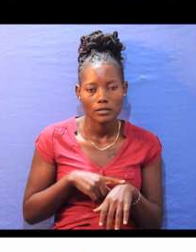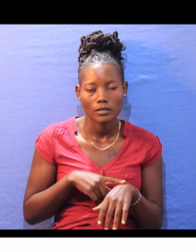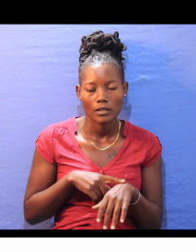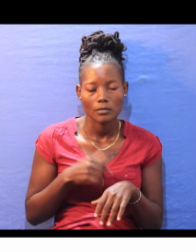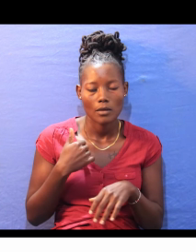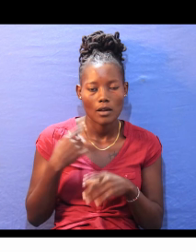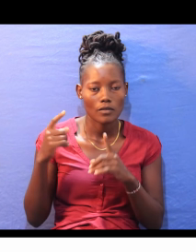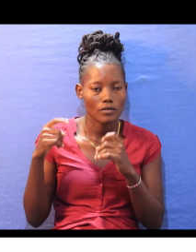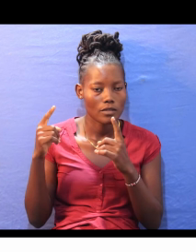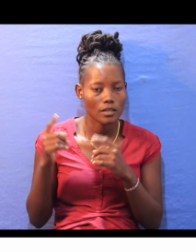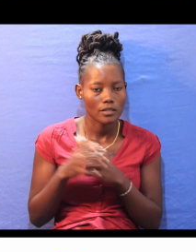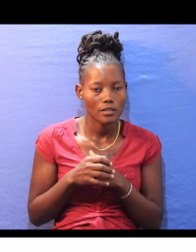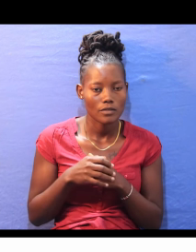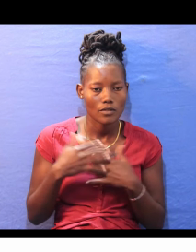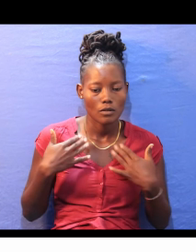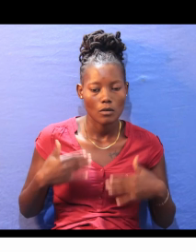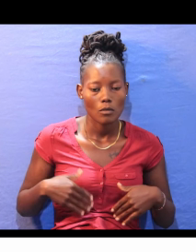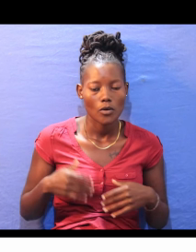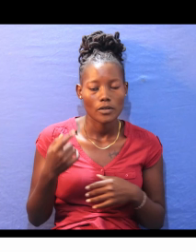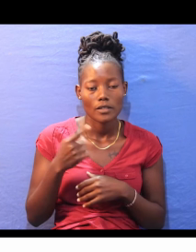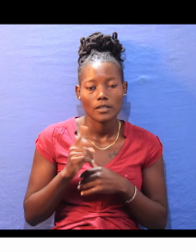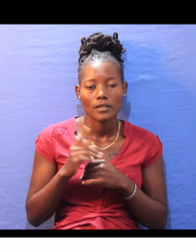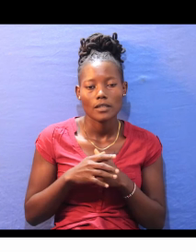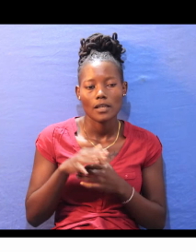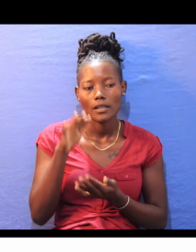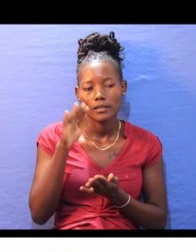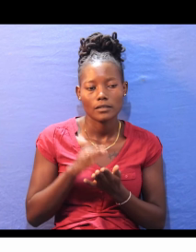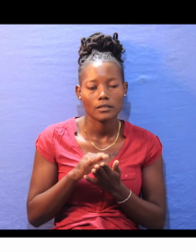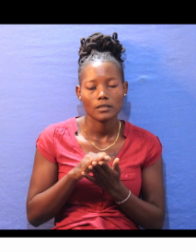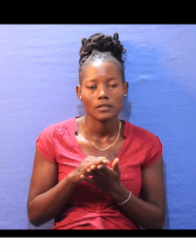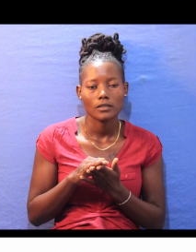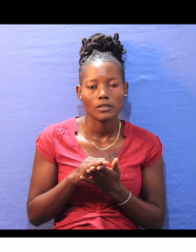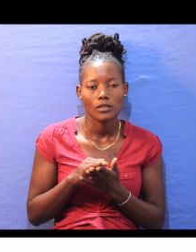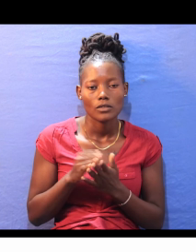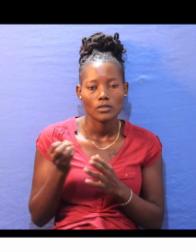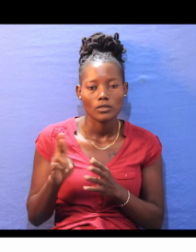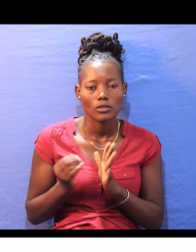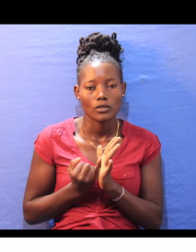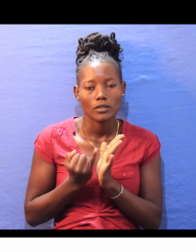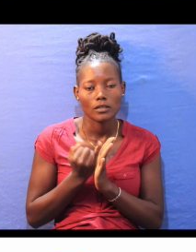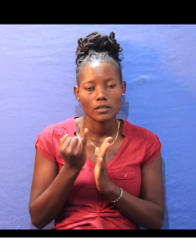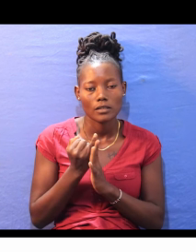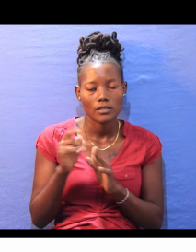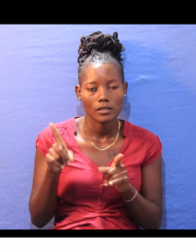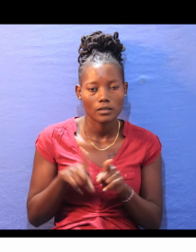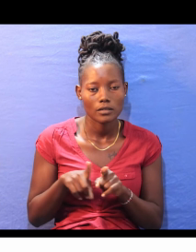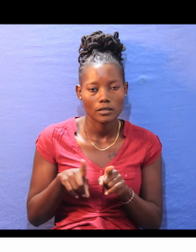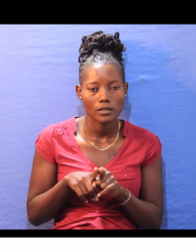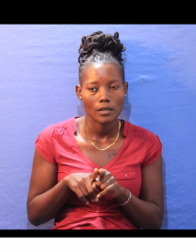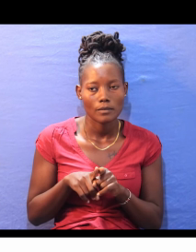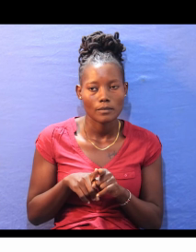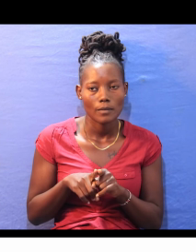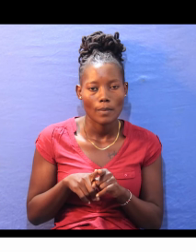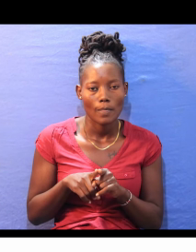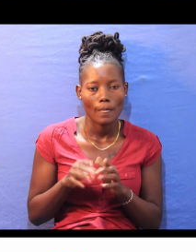success. And the moderate load of the body is going to reduce immediate injuries, and it will also prep us for